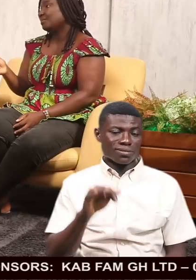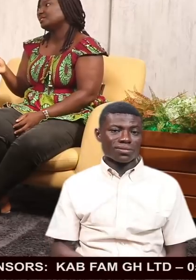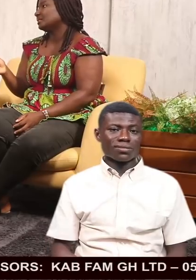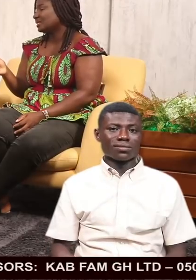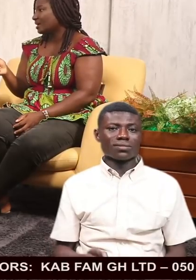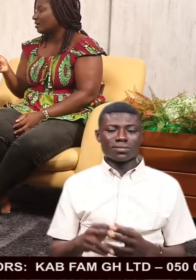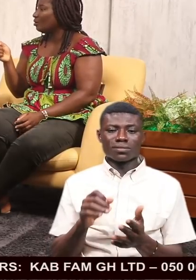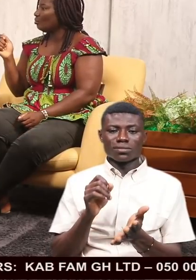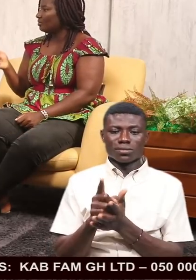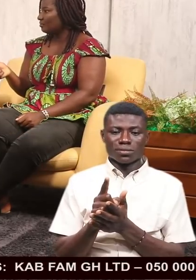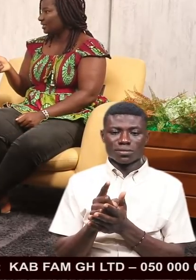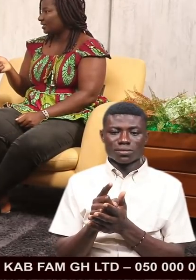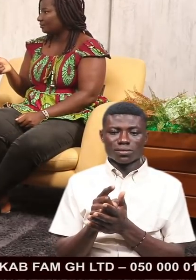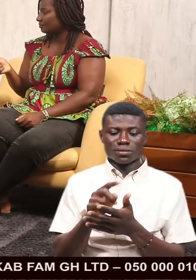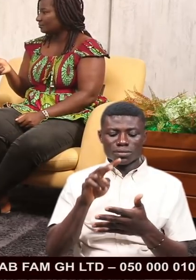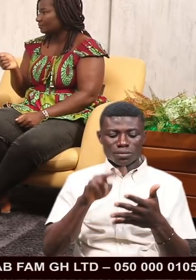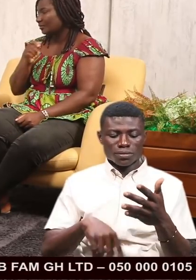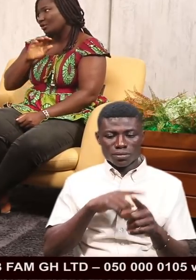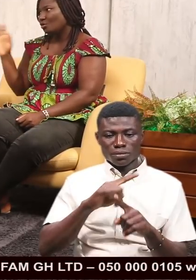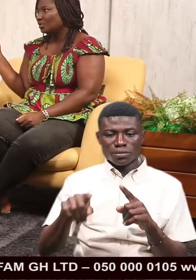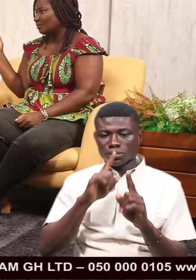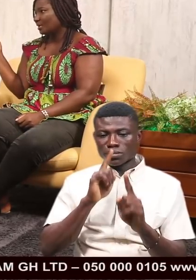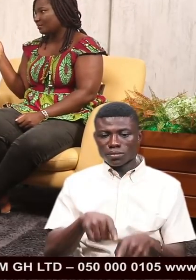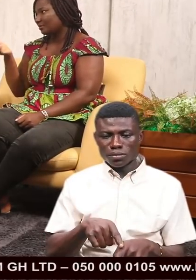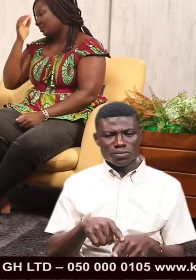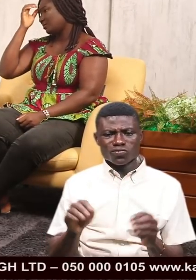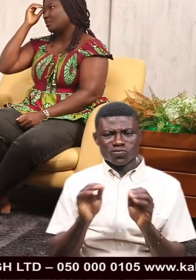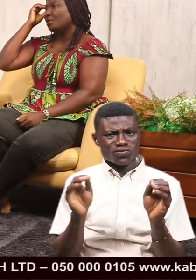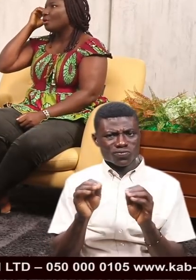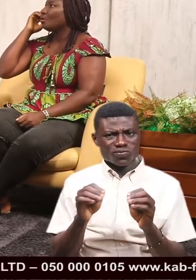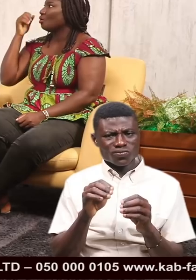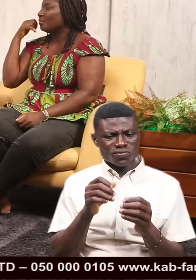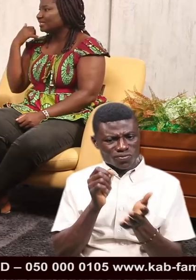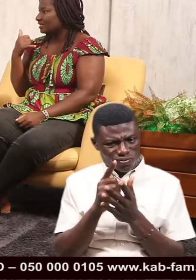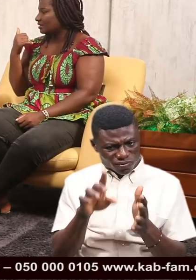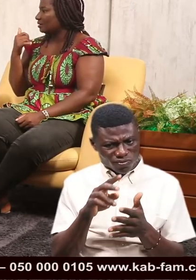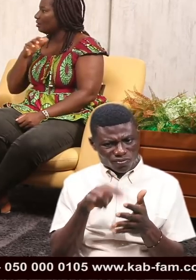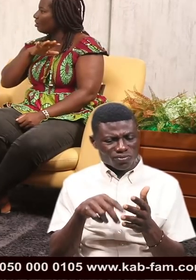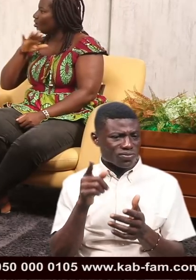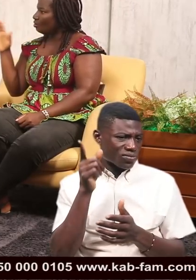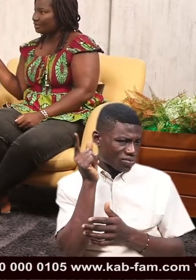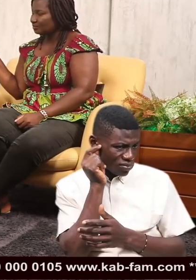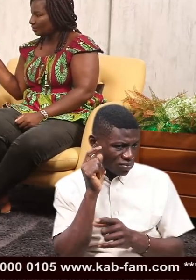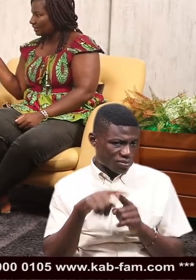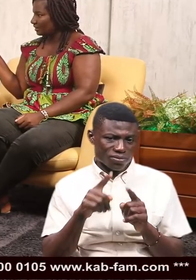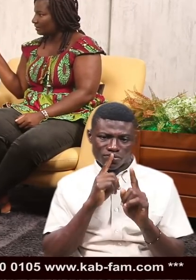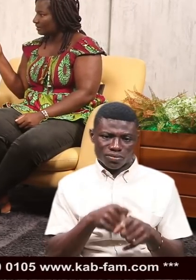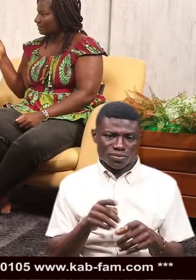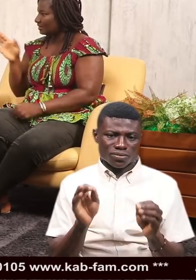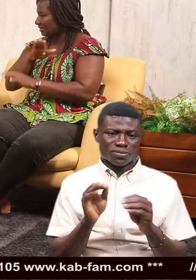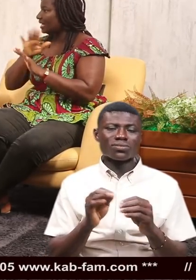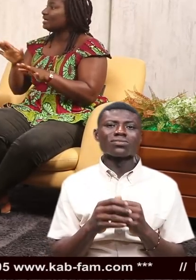2019. Open the messenger. Obe ready. Onye wano. Obe ti